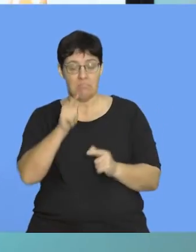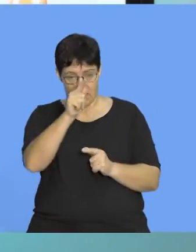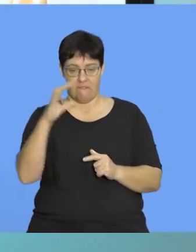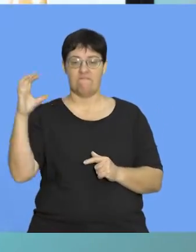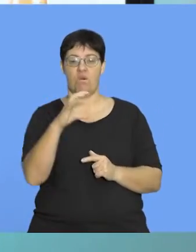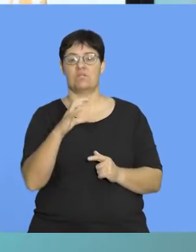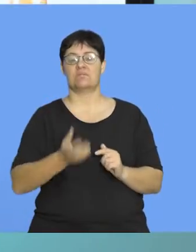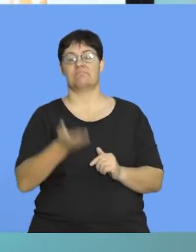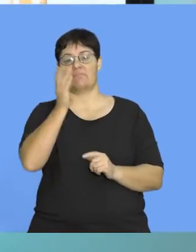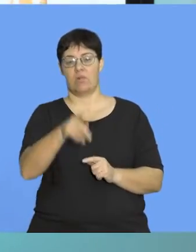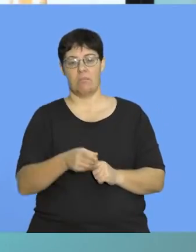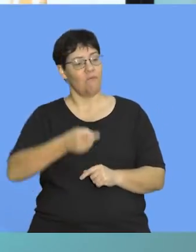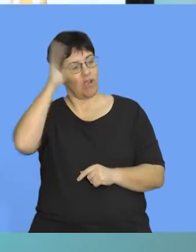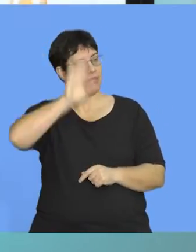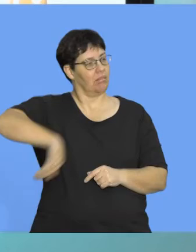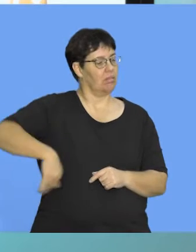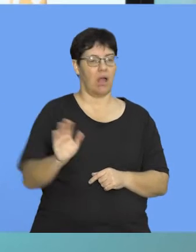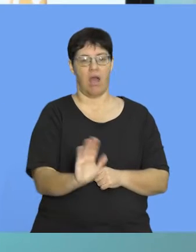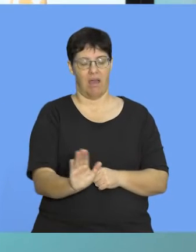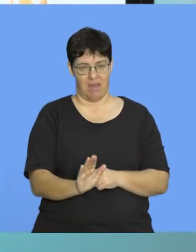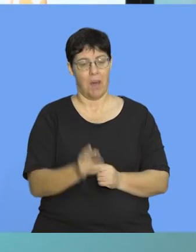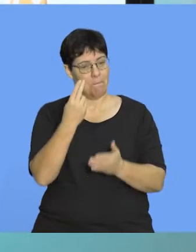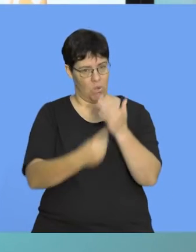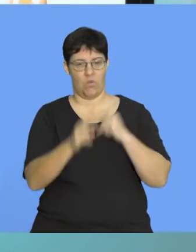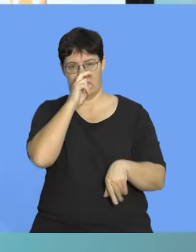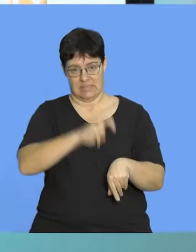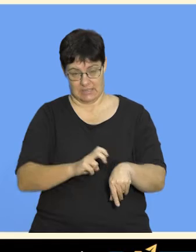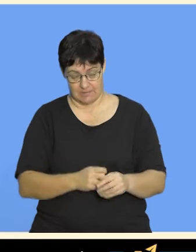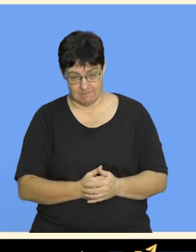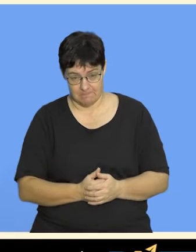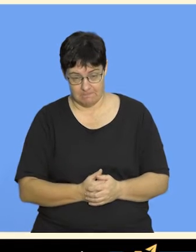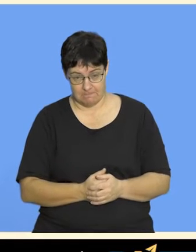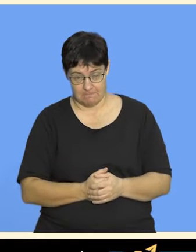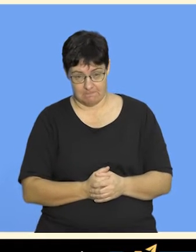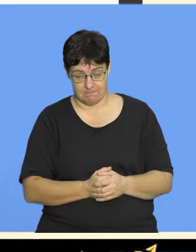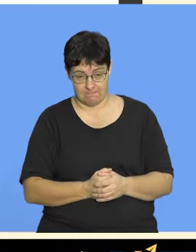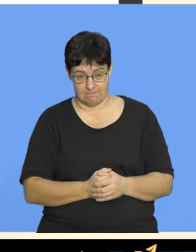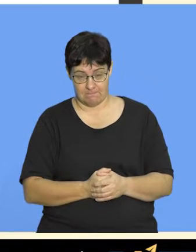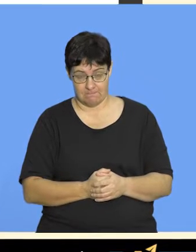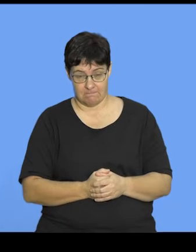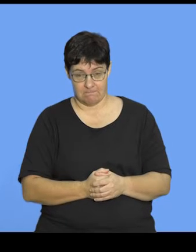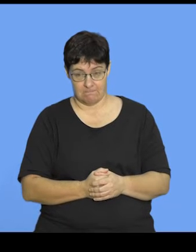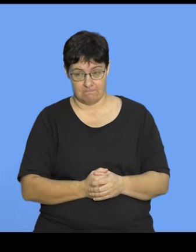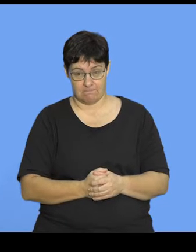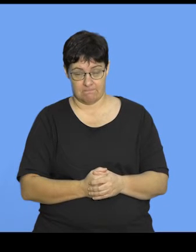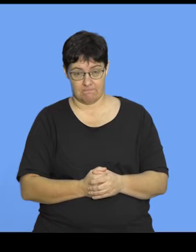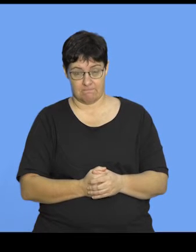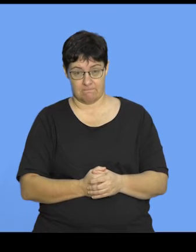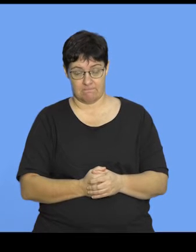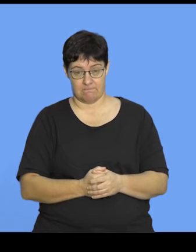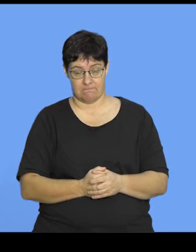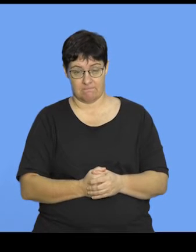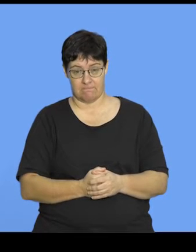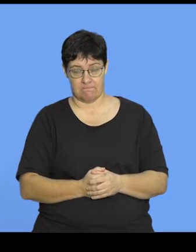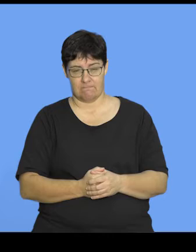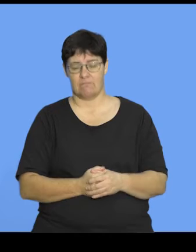You can't forget about one. You've got to have them both. Let's put this into